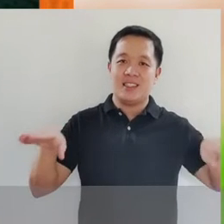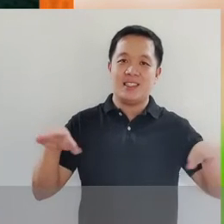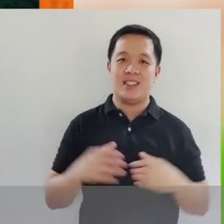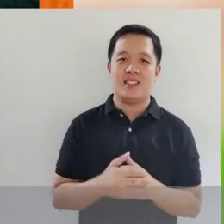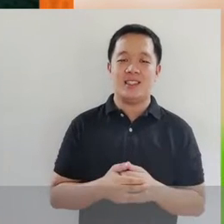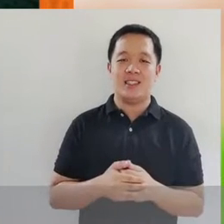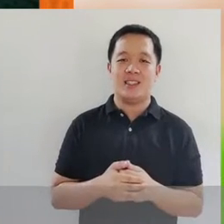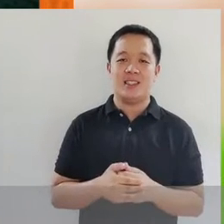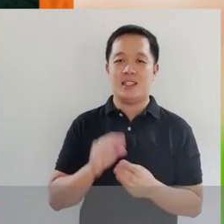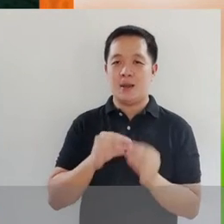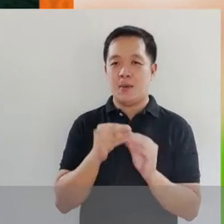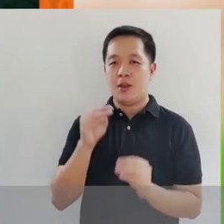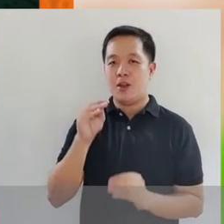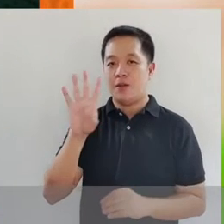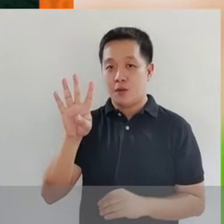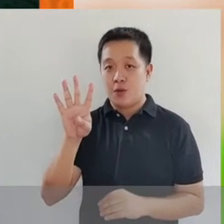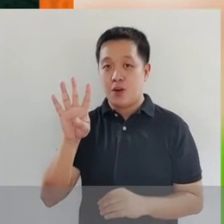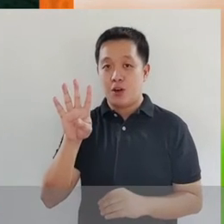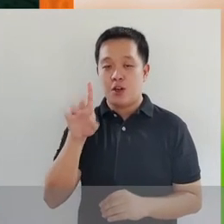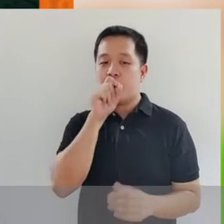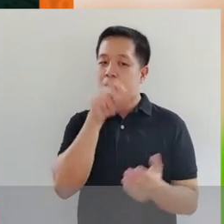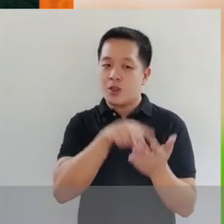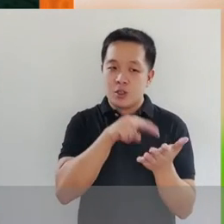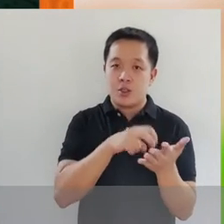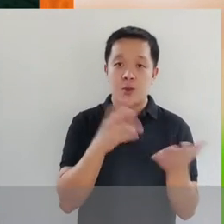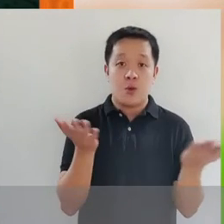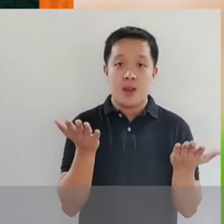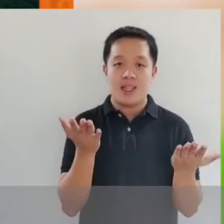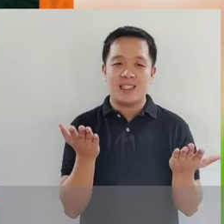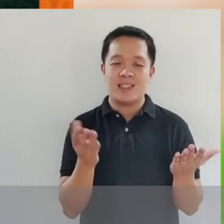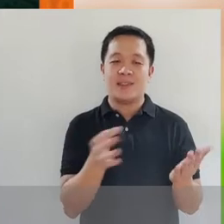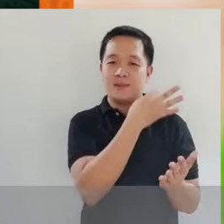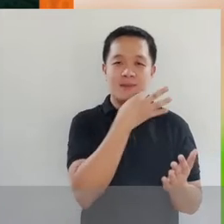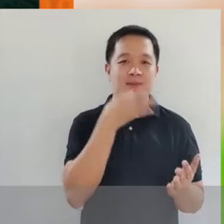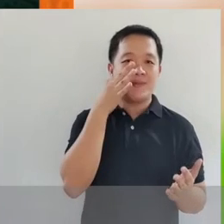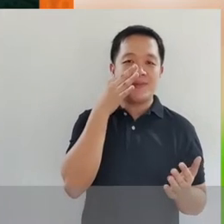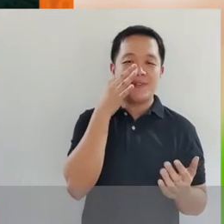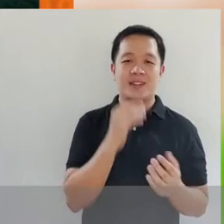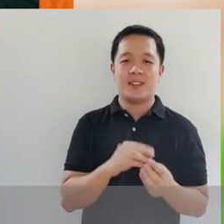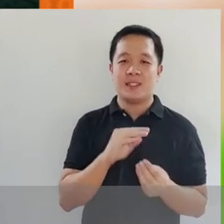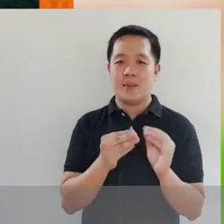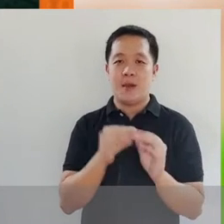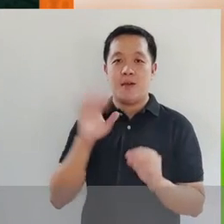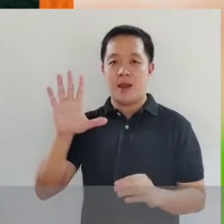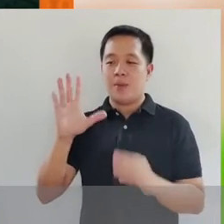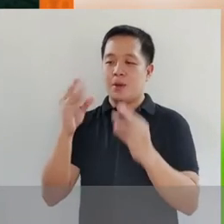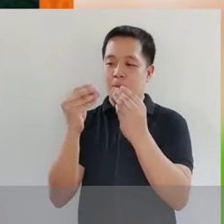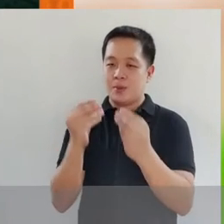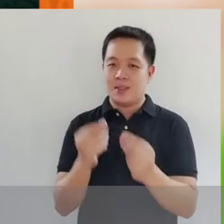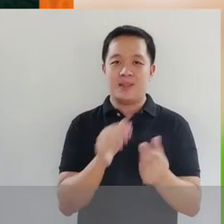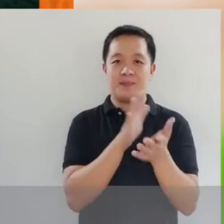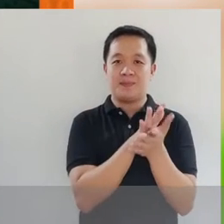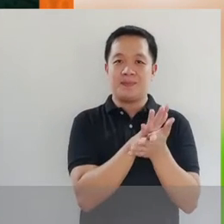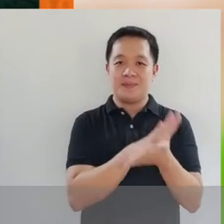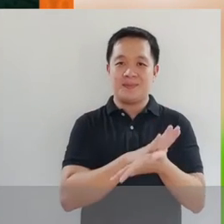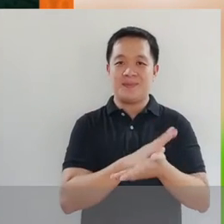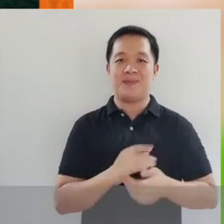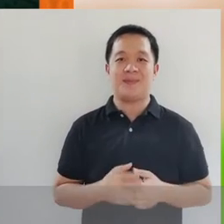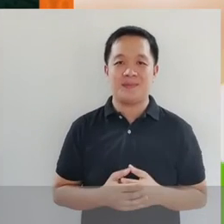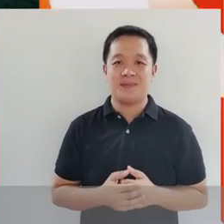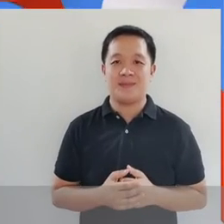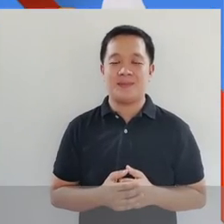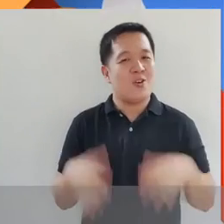children. Number four, a chicken in the farm. Number five, melt the